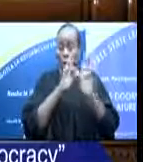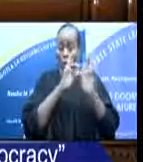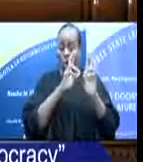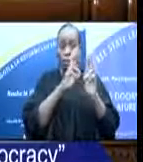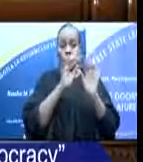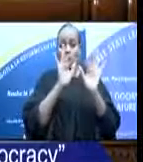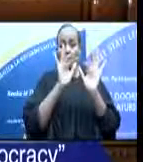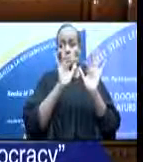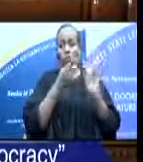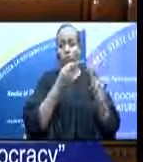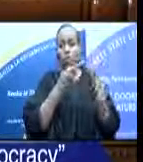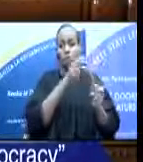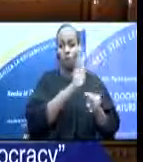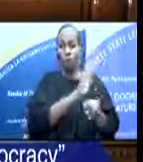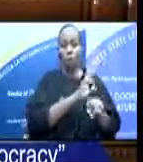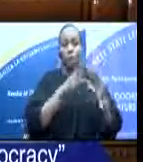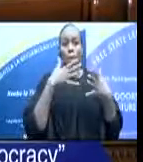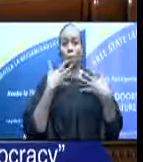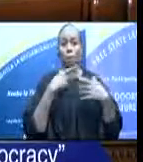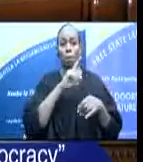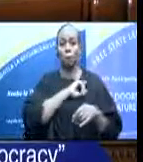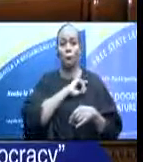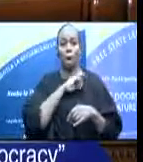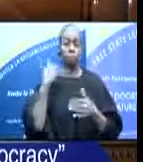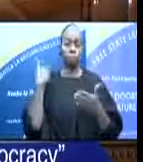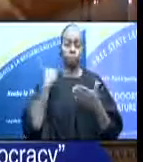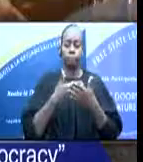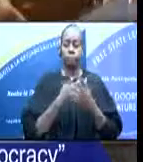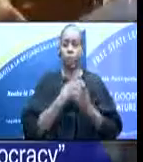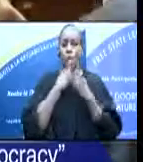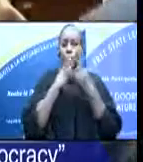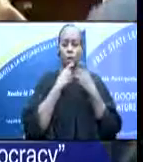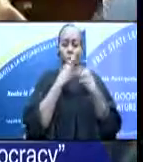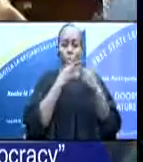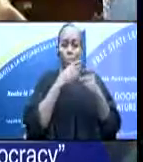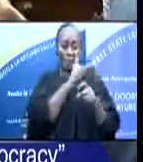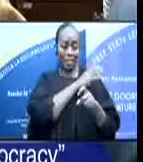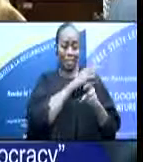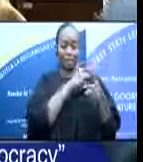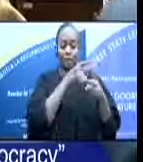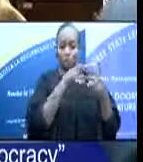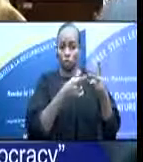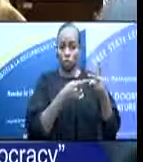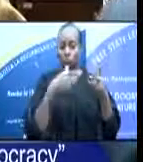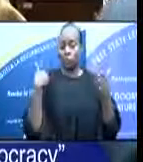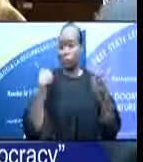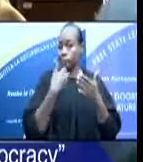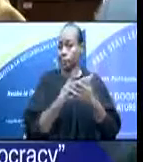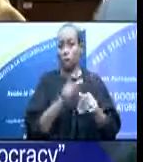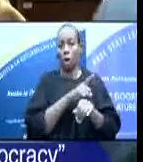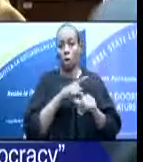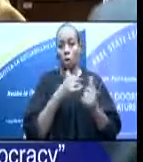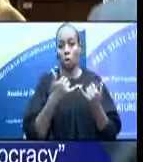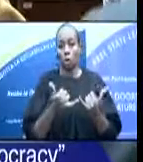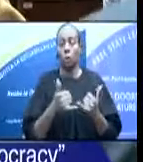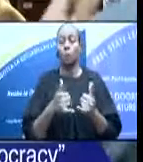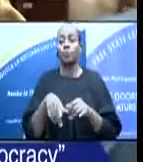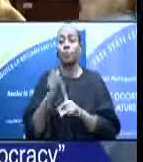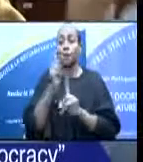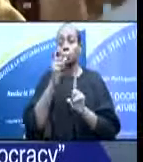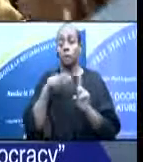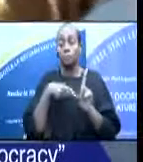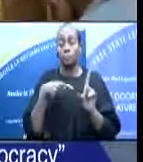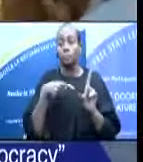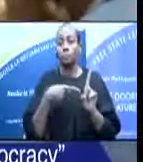finally batabilo ban esale balla ka ditliniki tsena tse pedi ka nako e telele. Madam